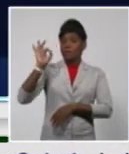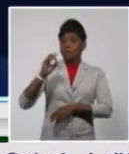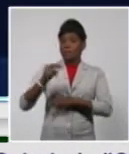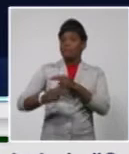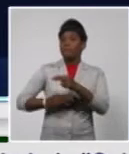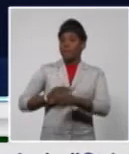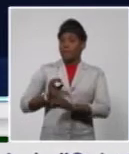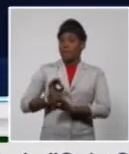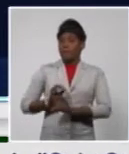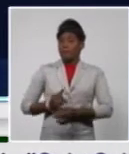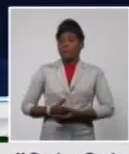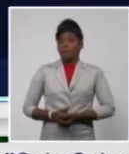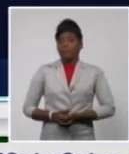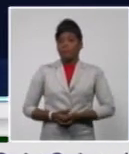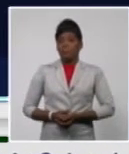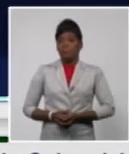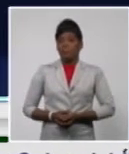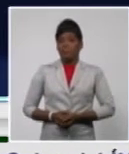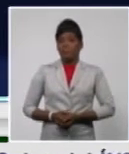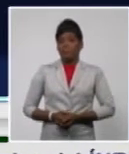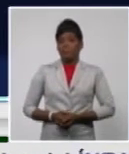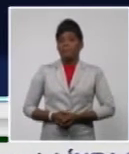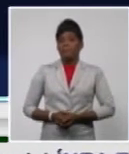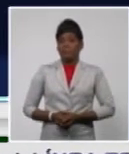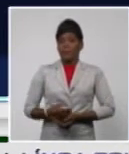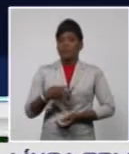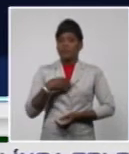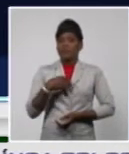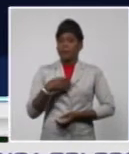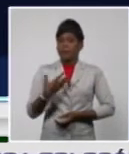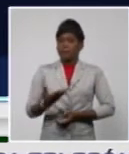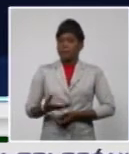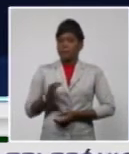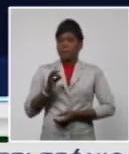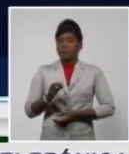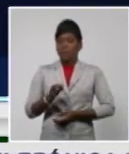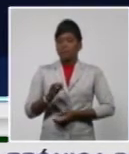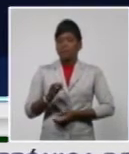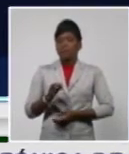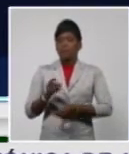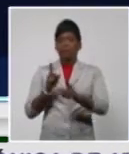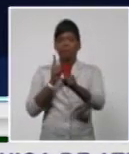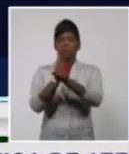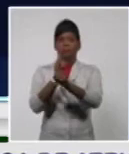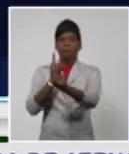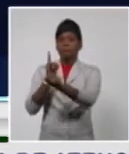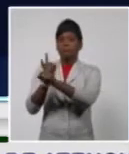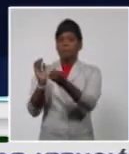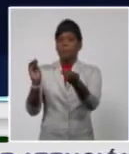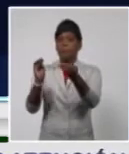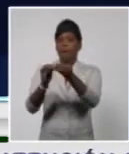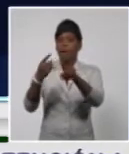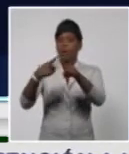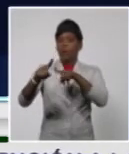today. 44 patients are male and 33 are female, what represents the